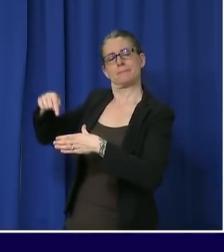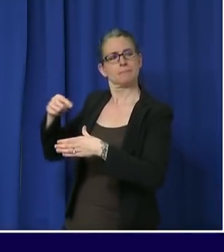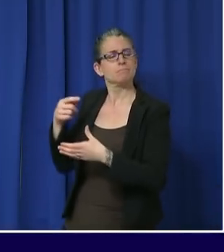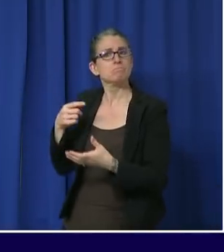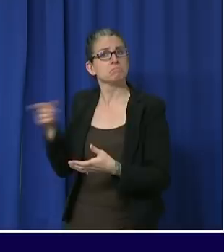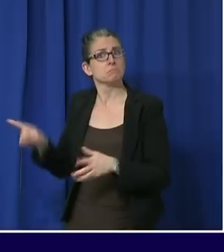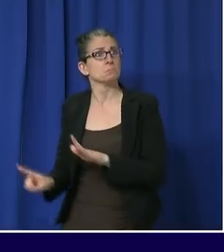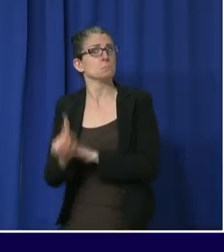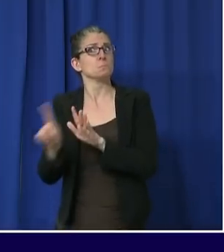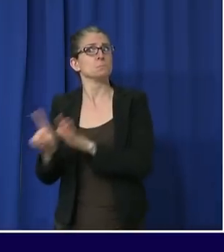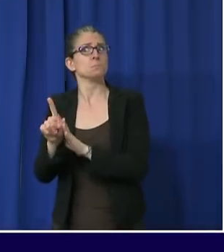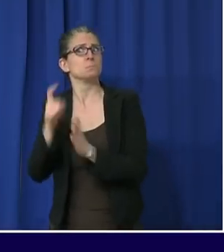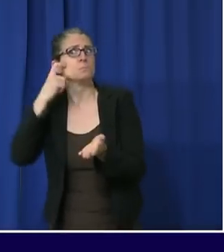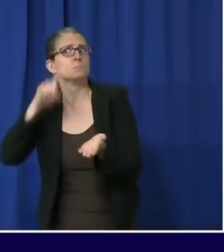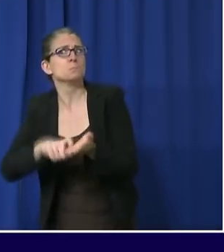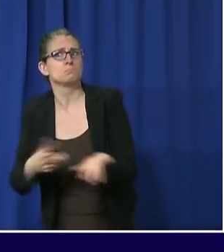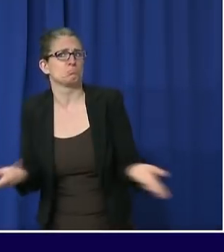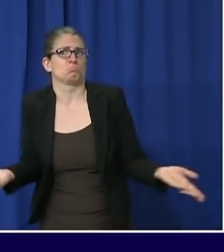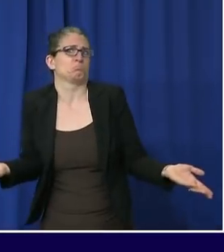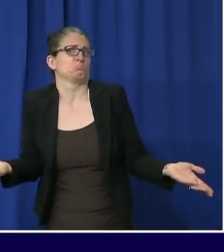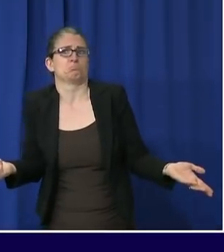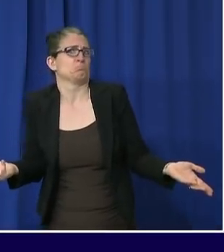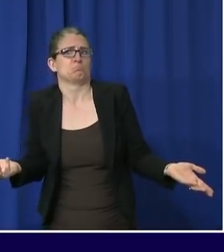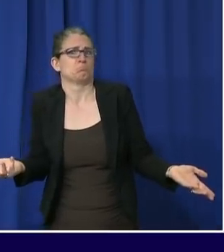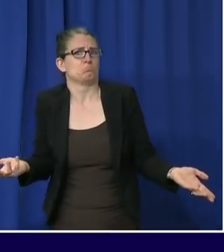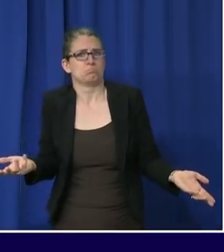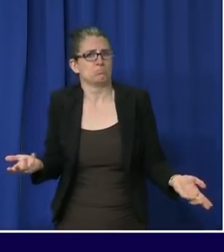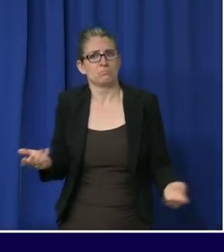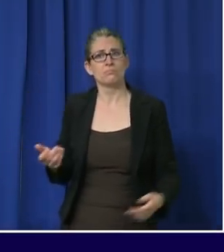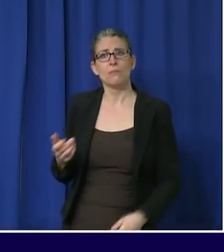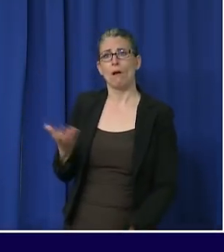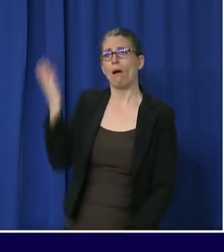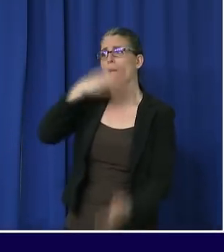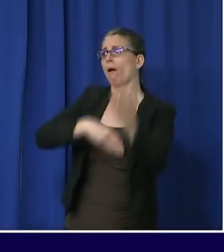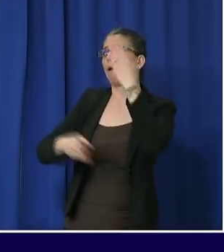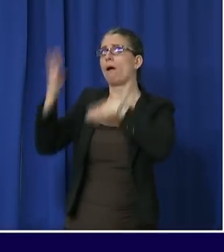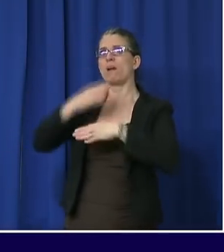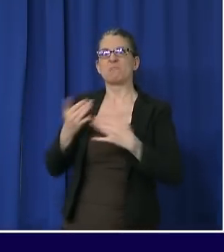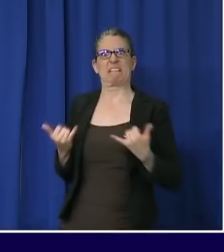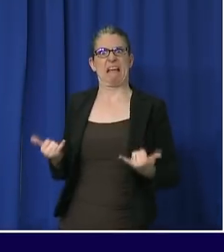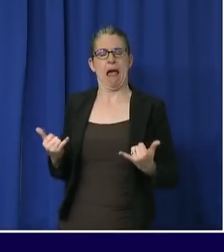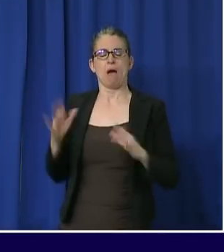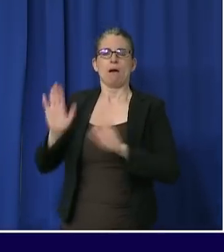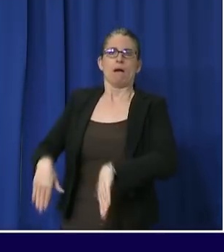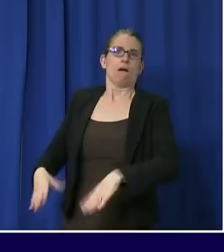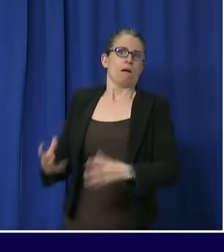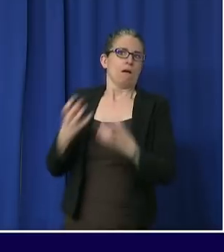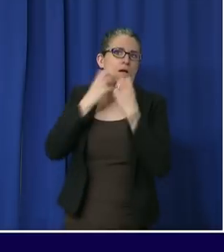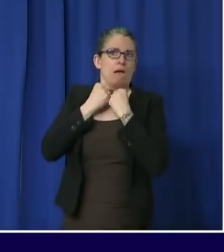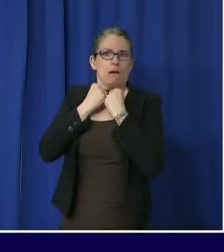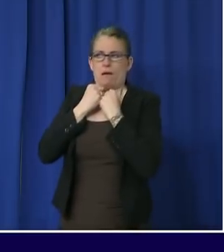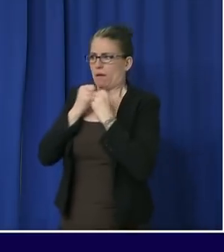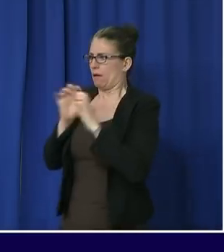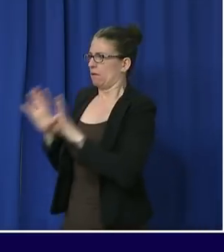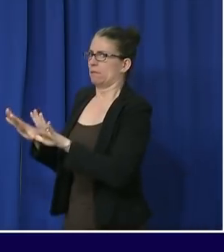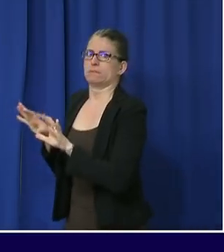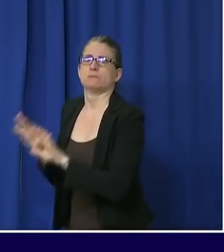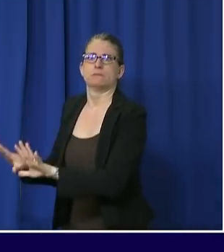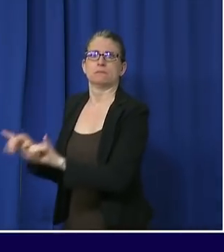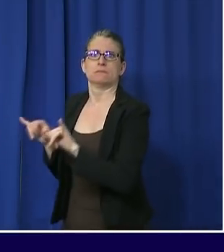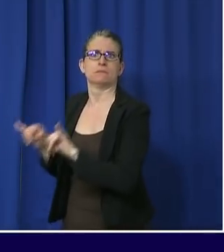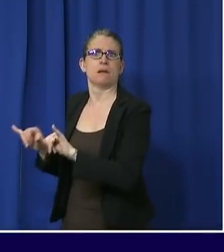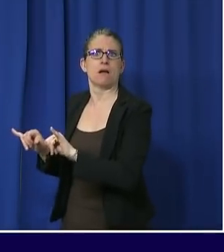and simultaneously far more appreciated now than they were before. People